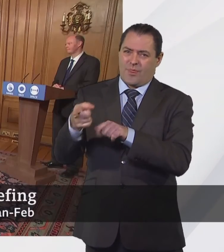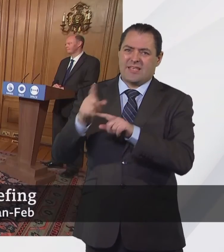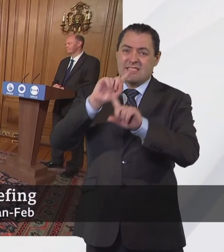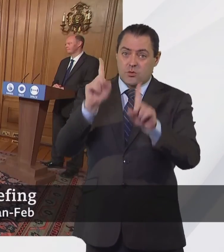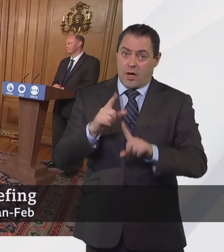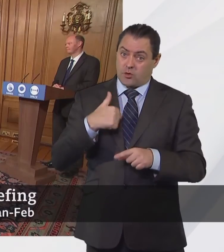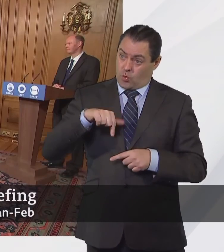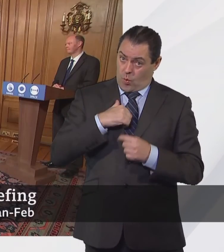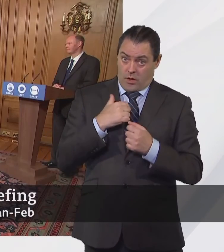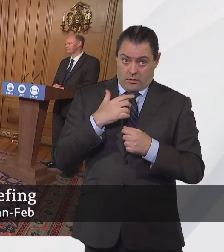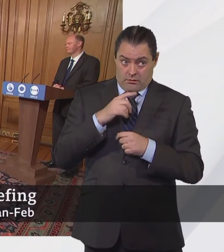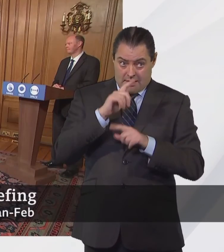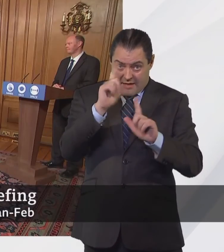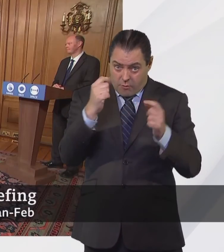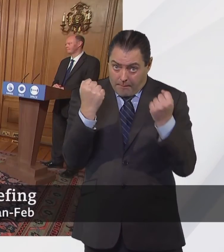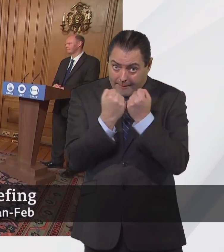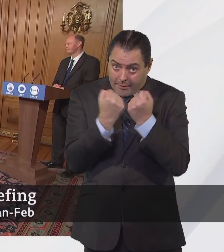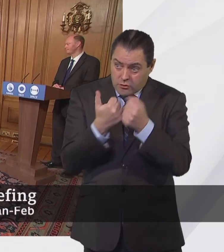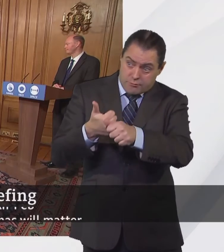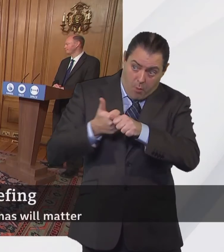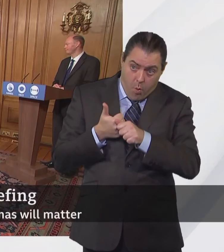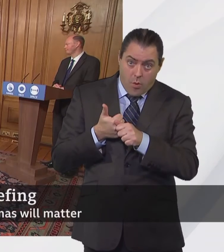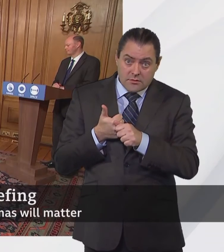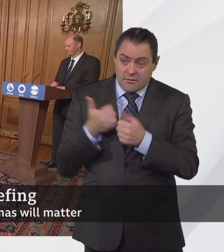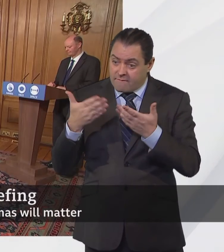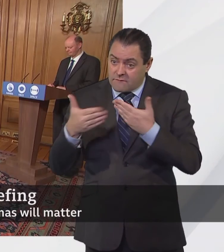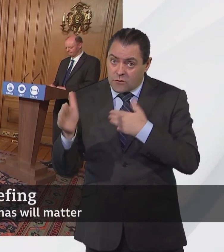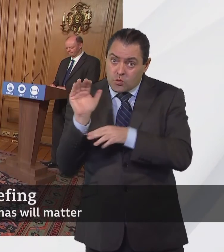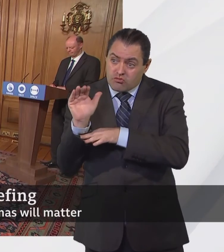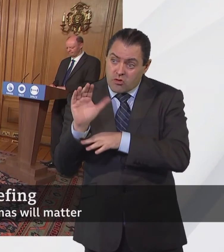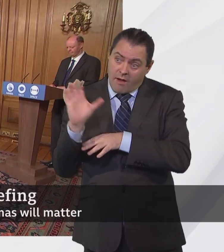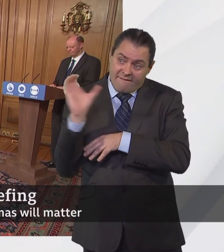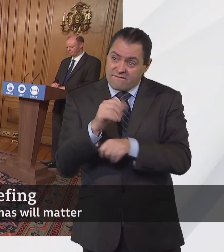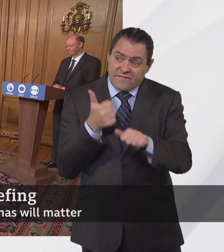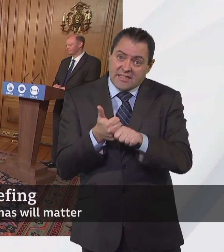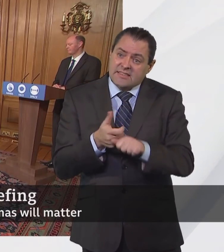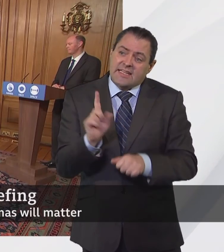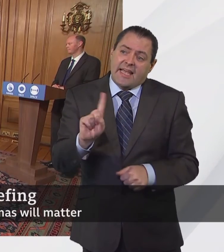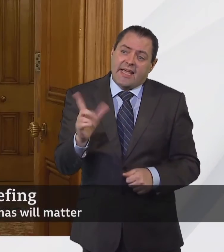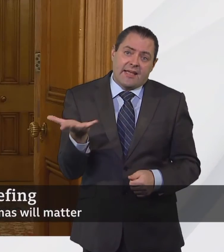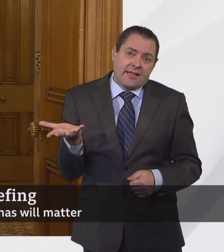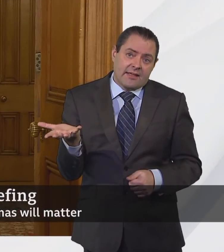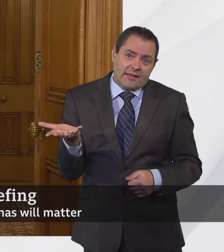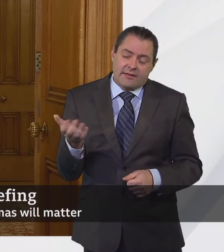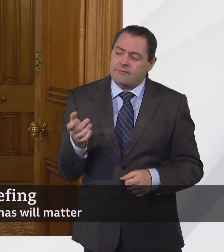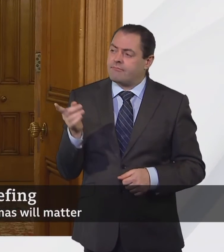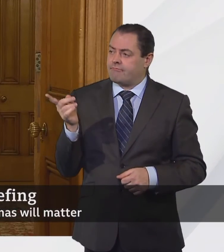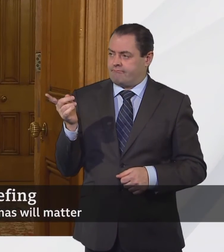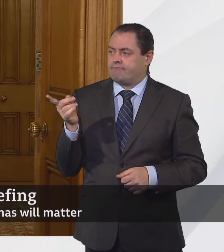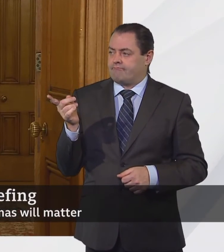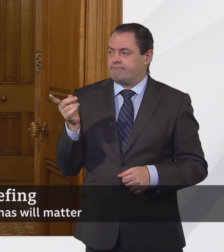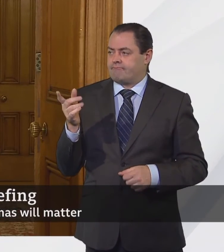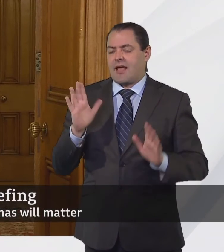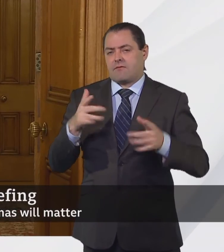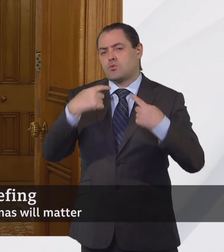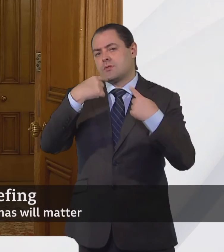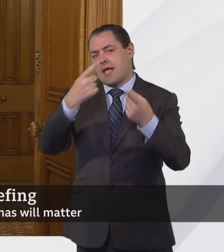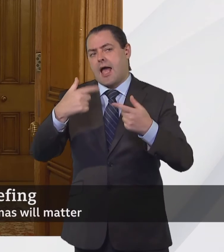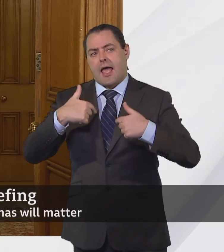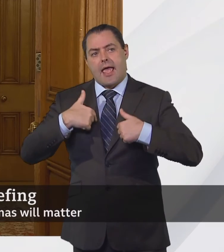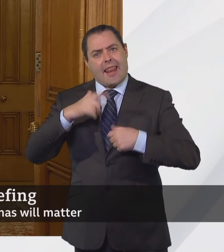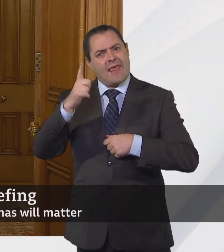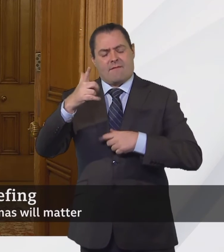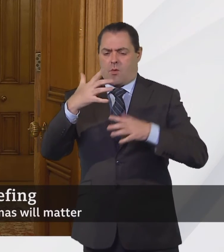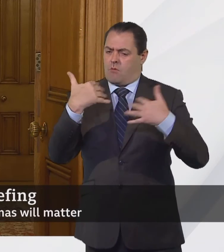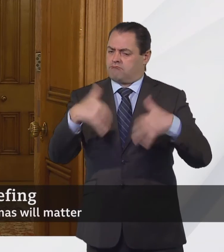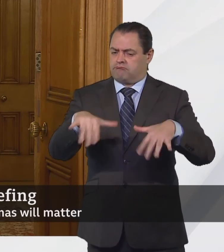government in the future? Yeah, well, definitely, Liam. I think that what's happened in Liverpool has been fantastic, and I thank the